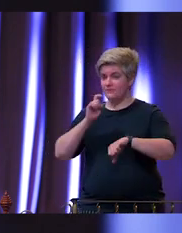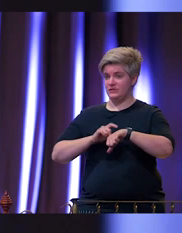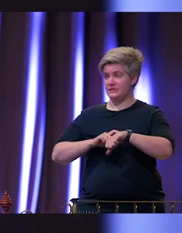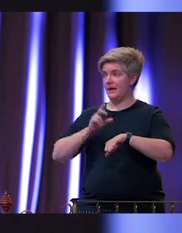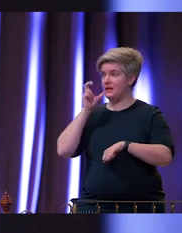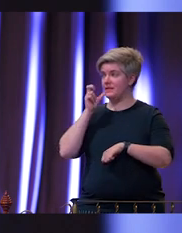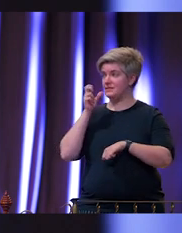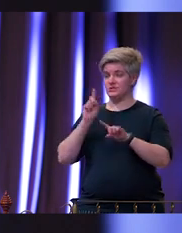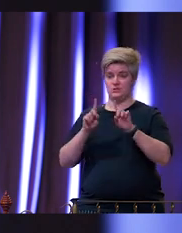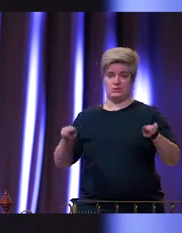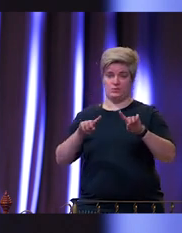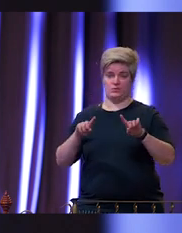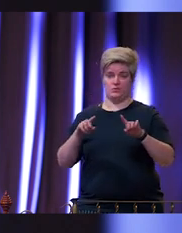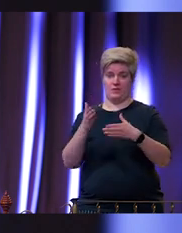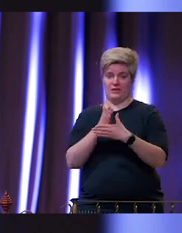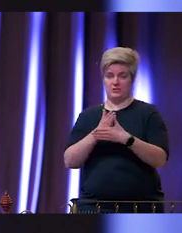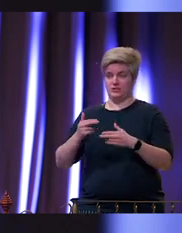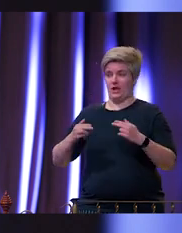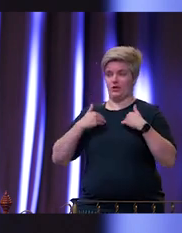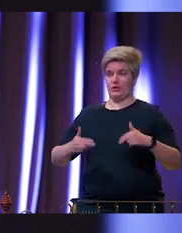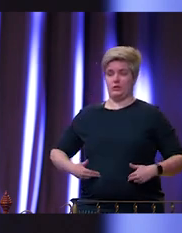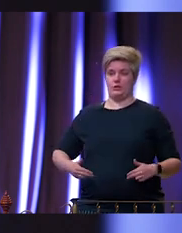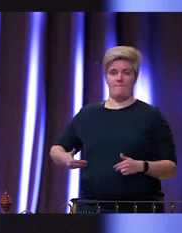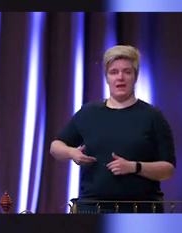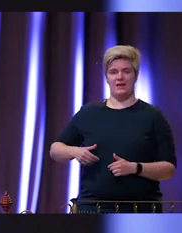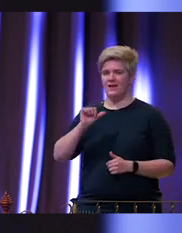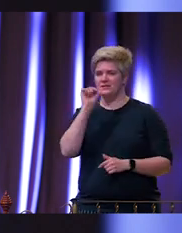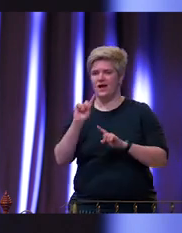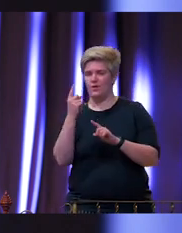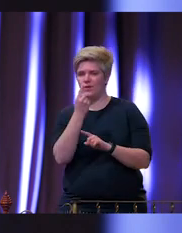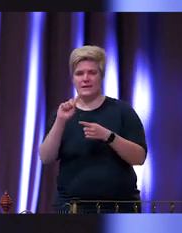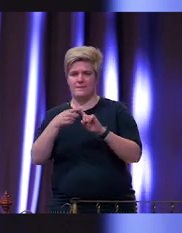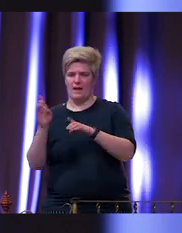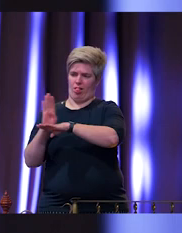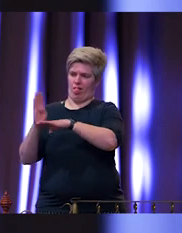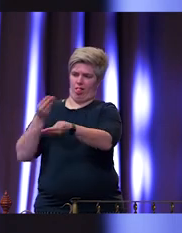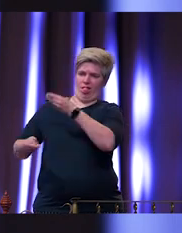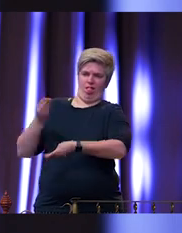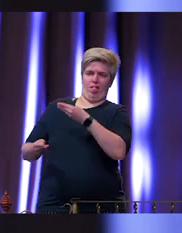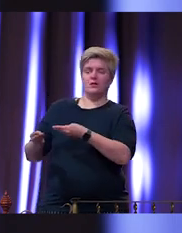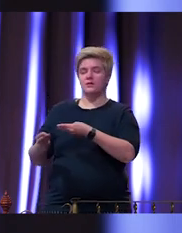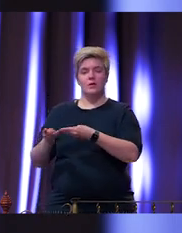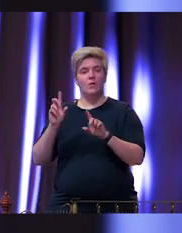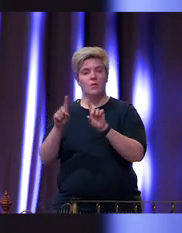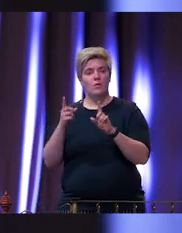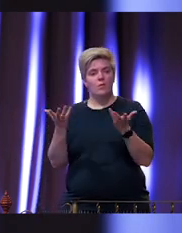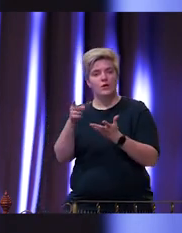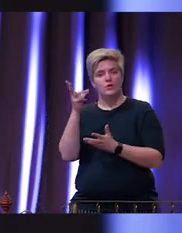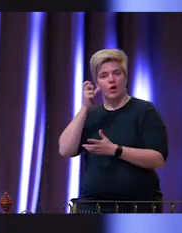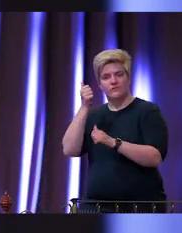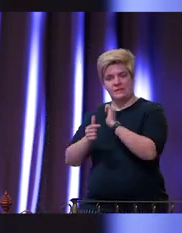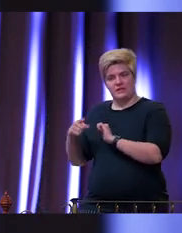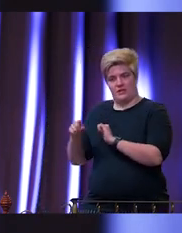not just about a business relationship or a transaction. What you heard from each of these folks is who they are as human beings. It's such a